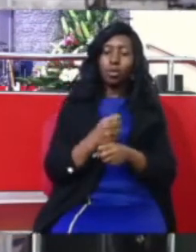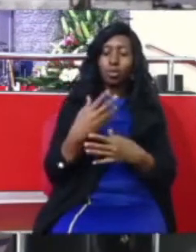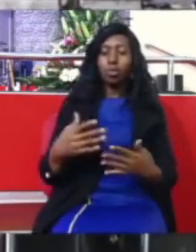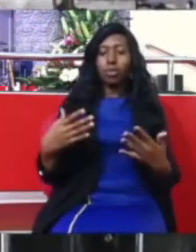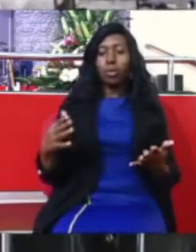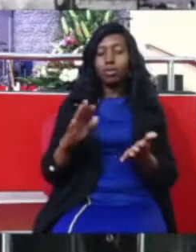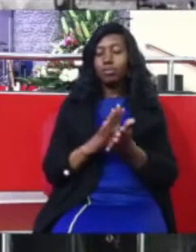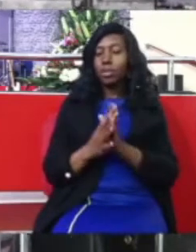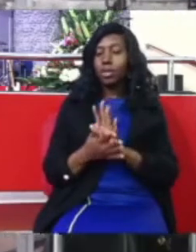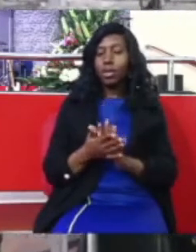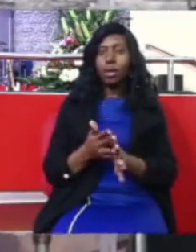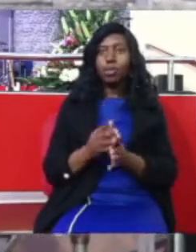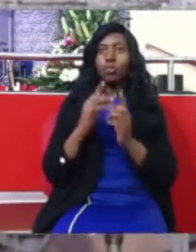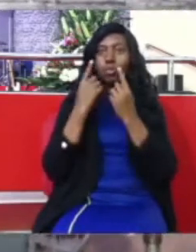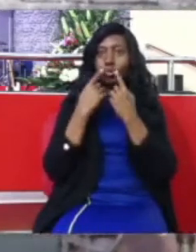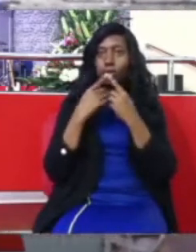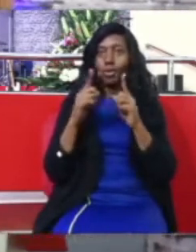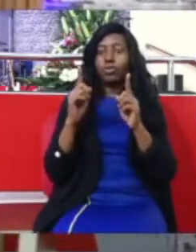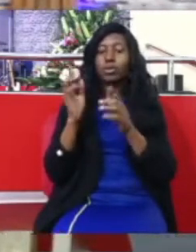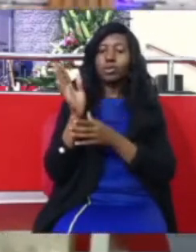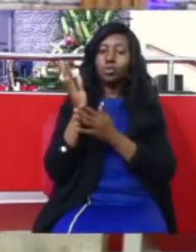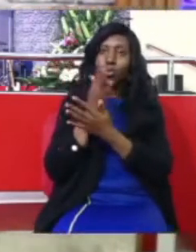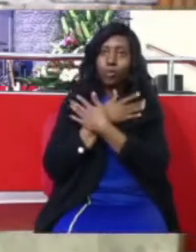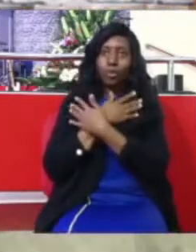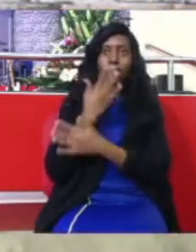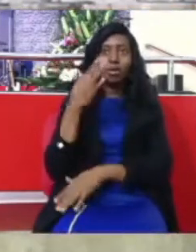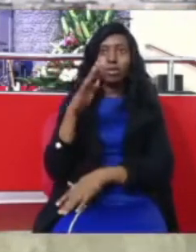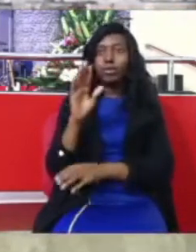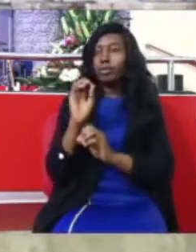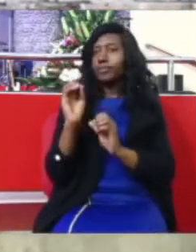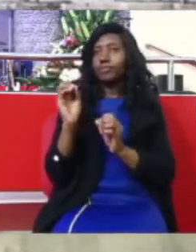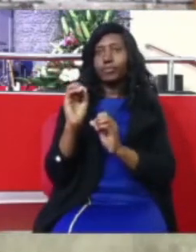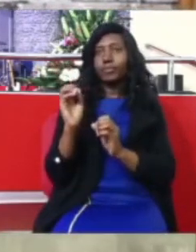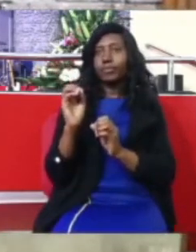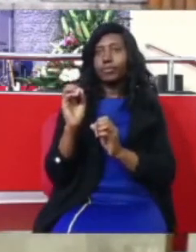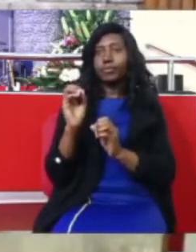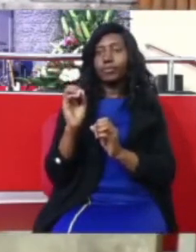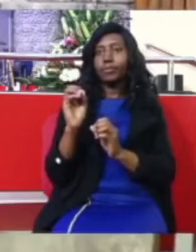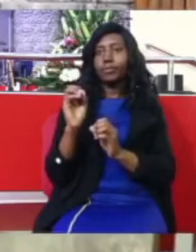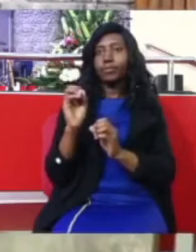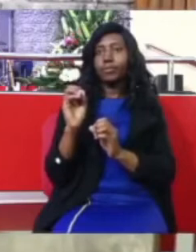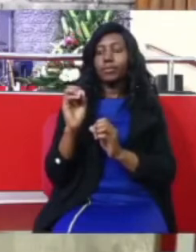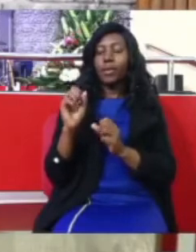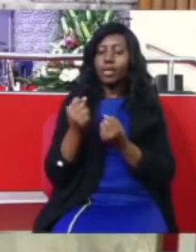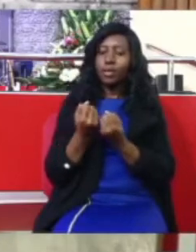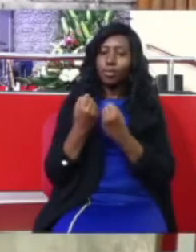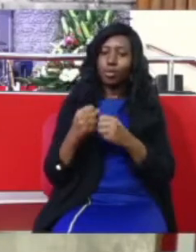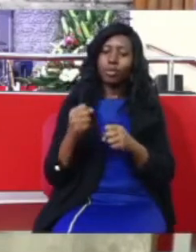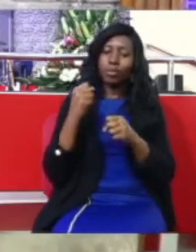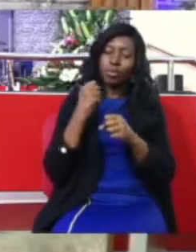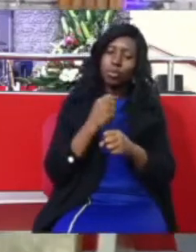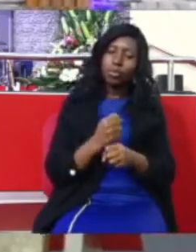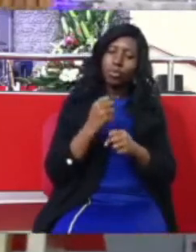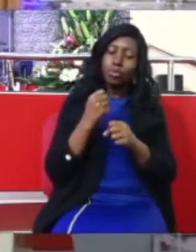How I pray that God will be able to say, I cannot do anything without informing James, without